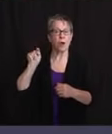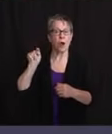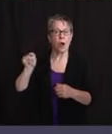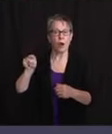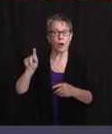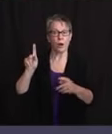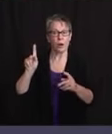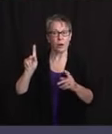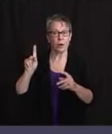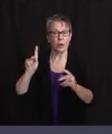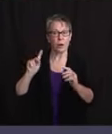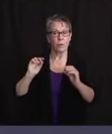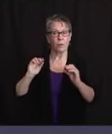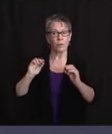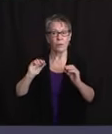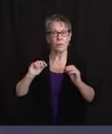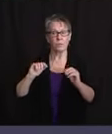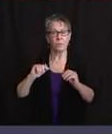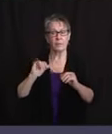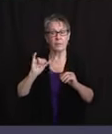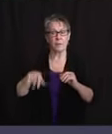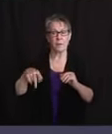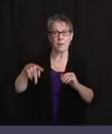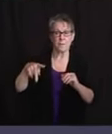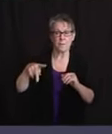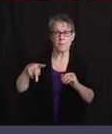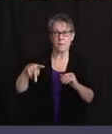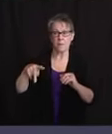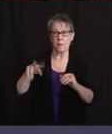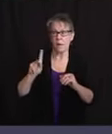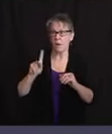can the park open its stable area for the horses on Monday?